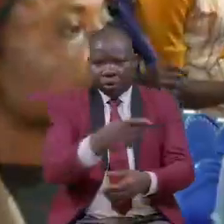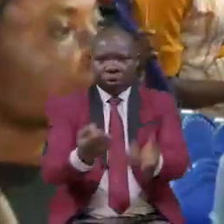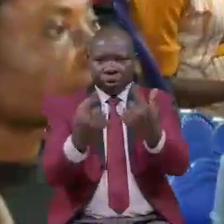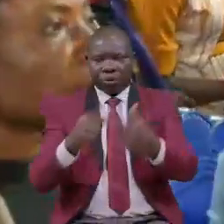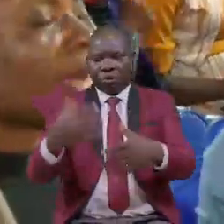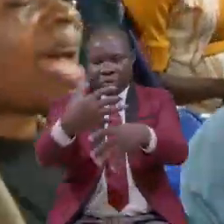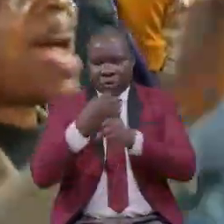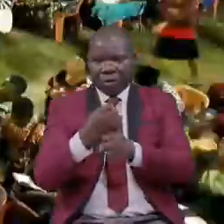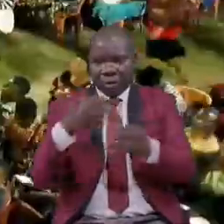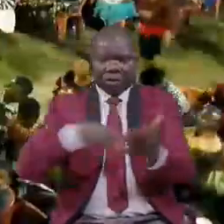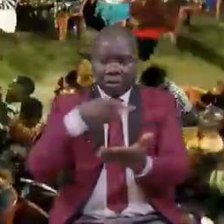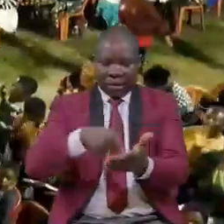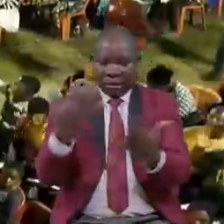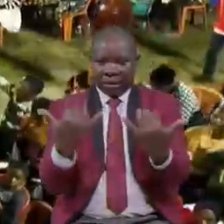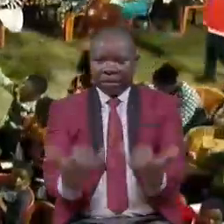your amen.